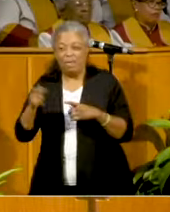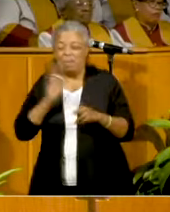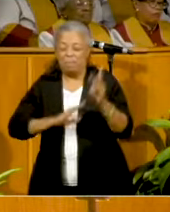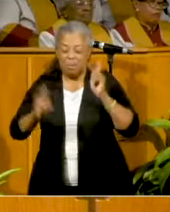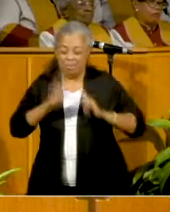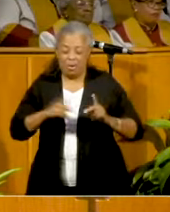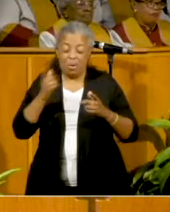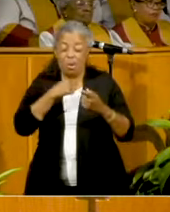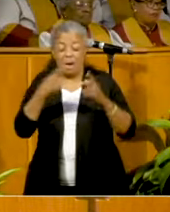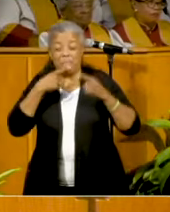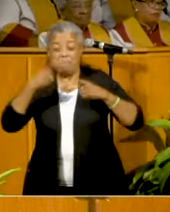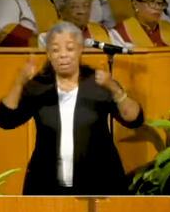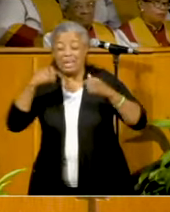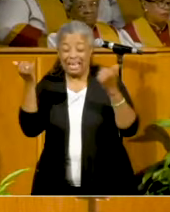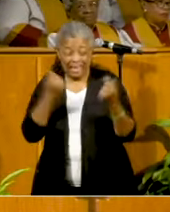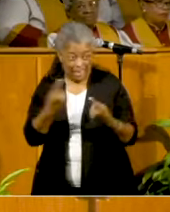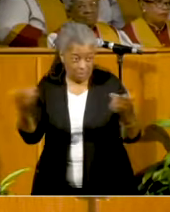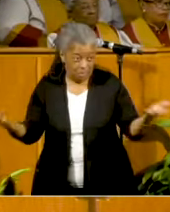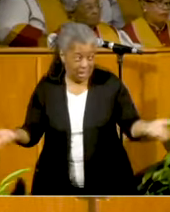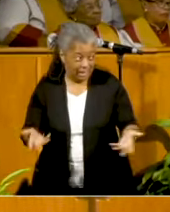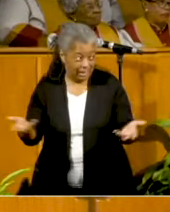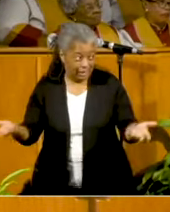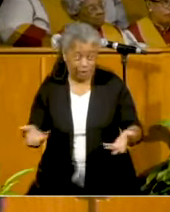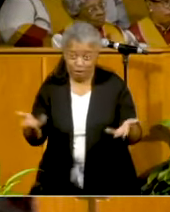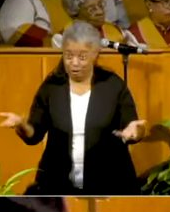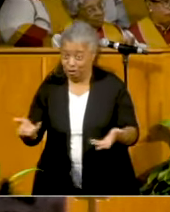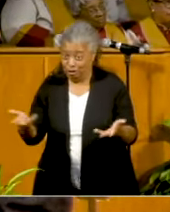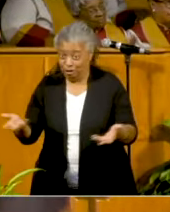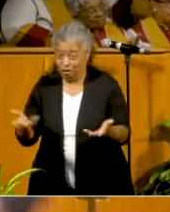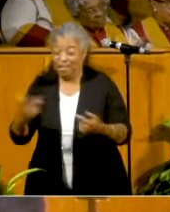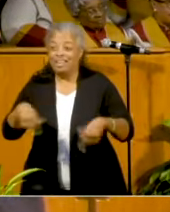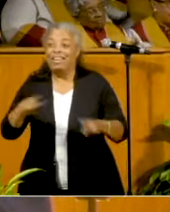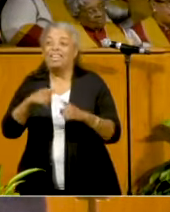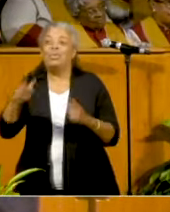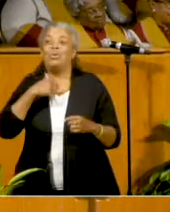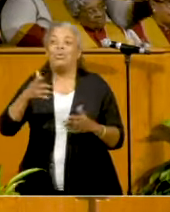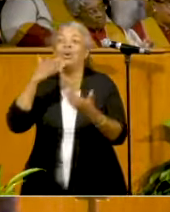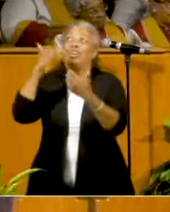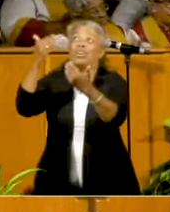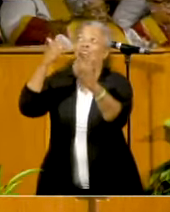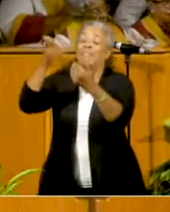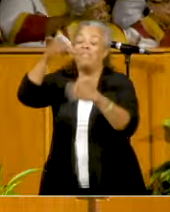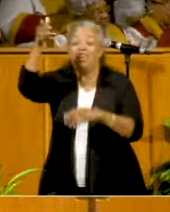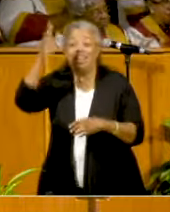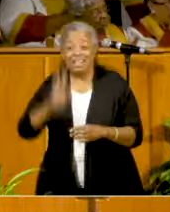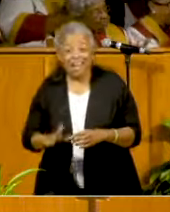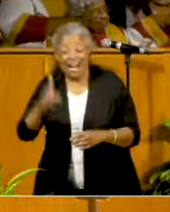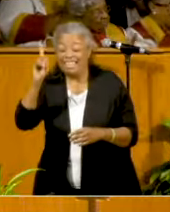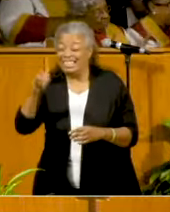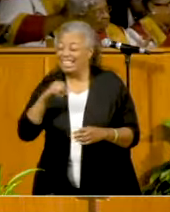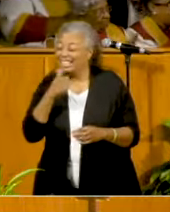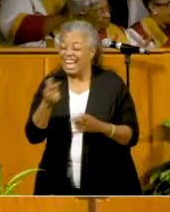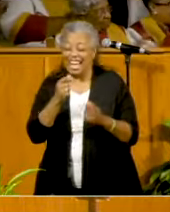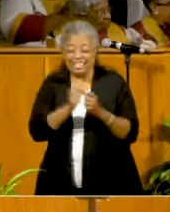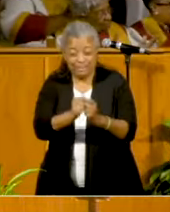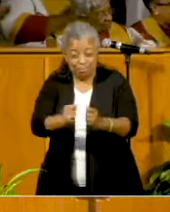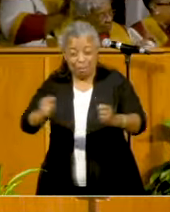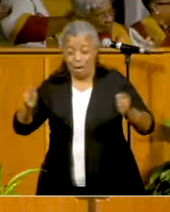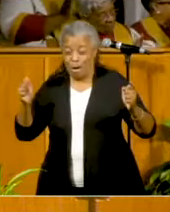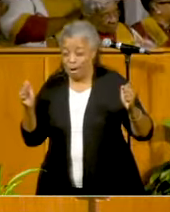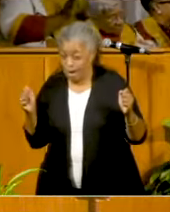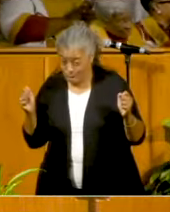going public. Is there anybody here who's grateful God did not